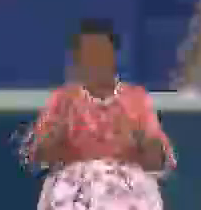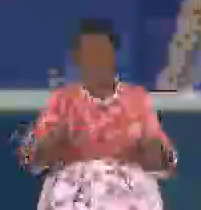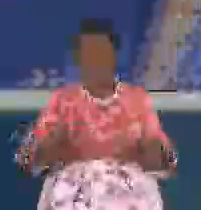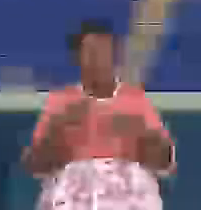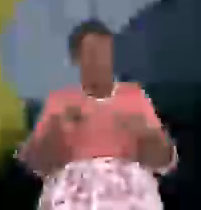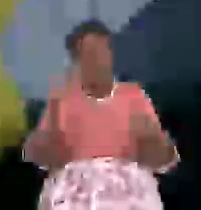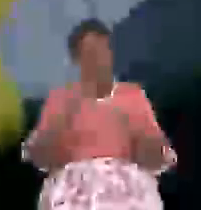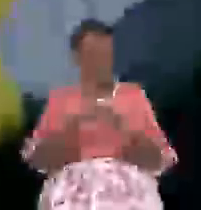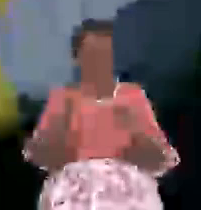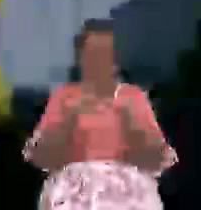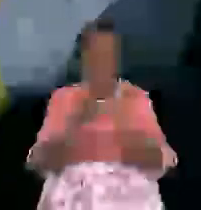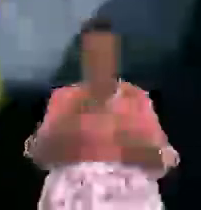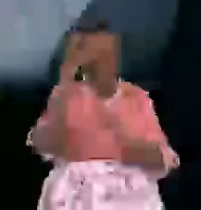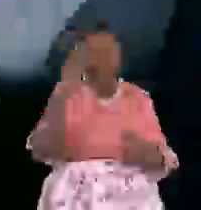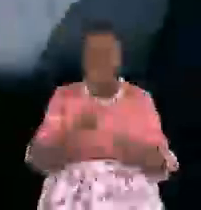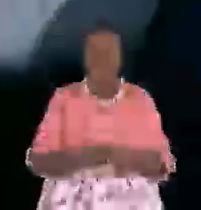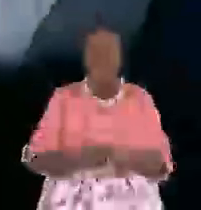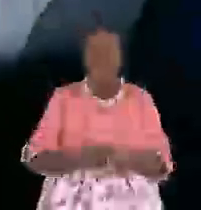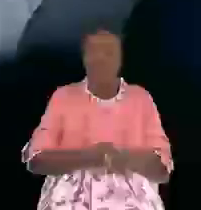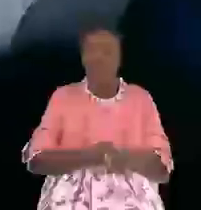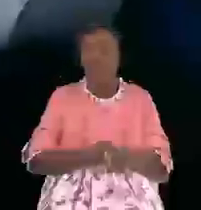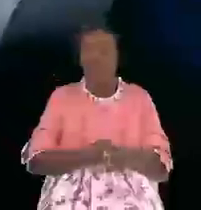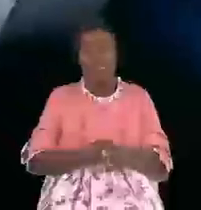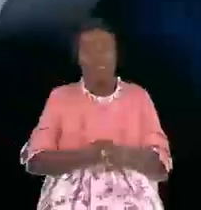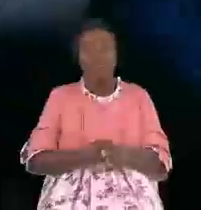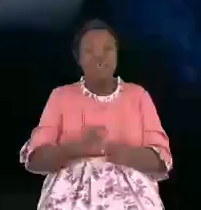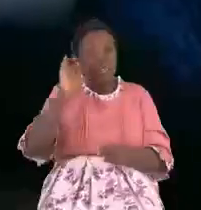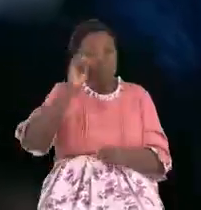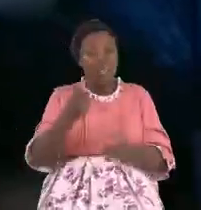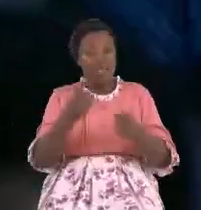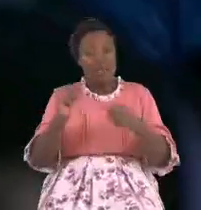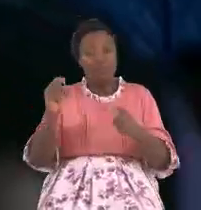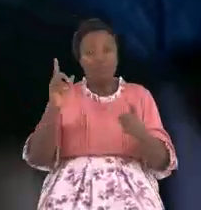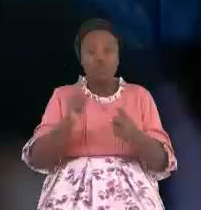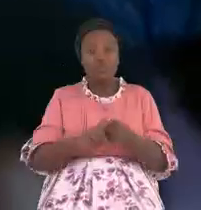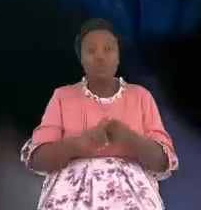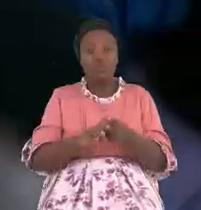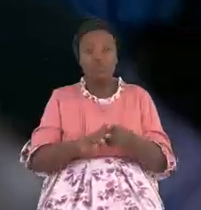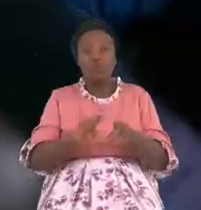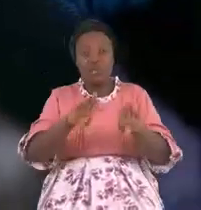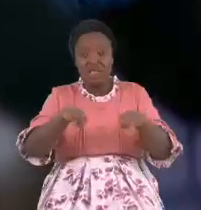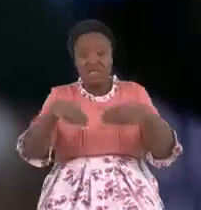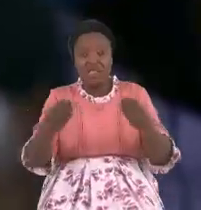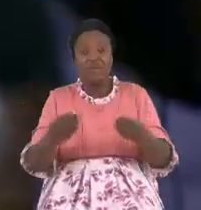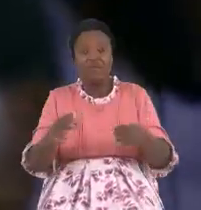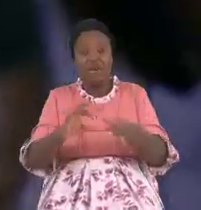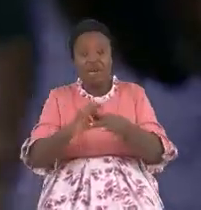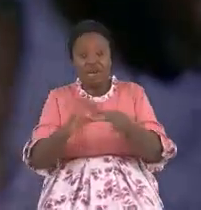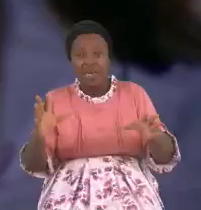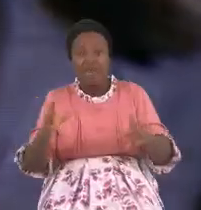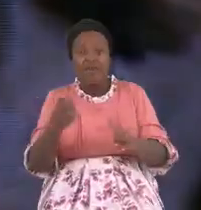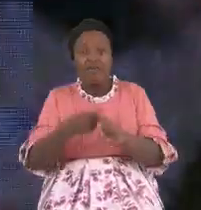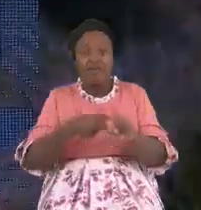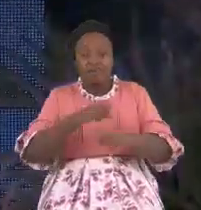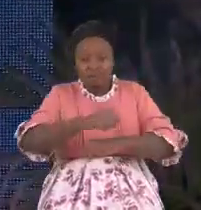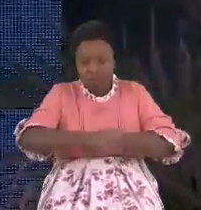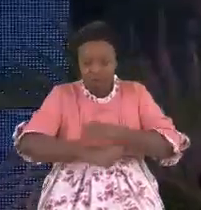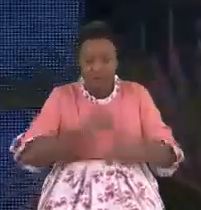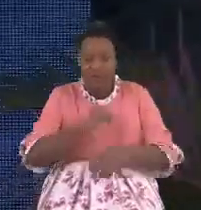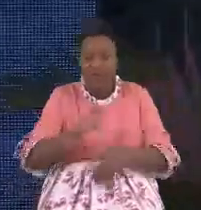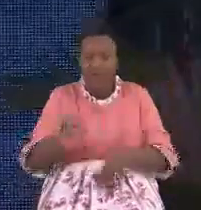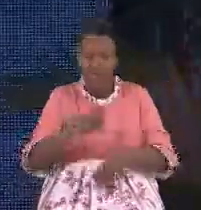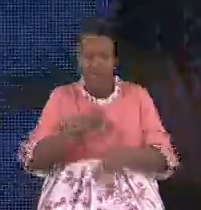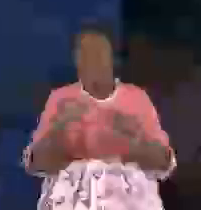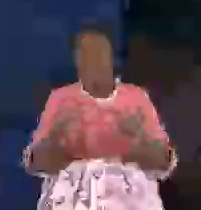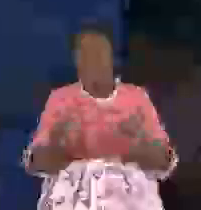jesus name it comes to give relief from suffering and now